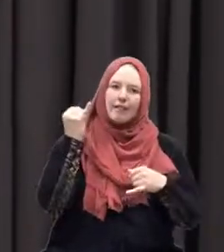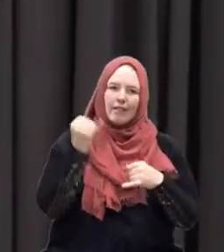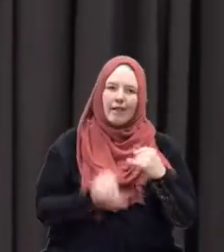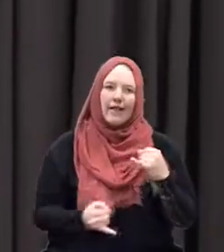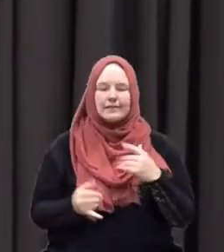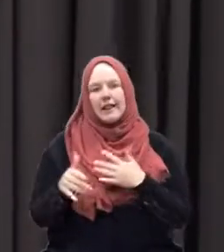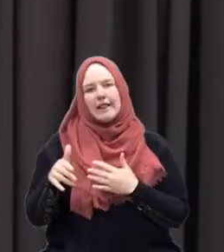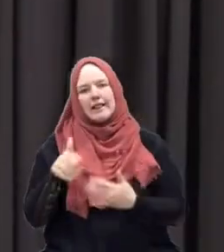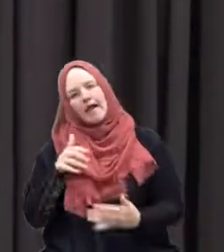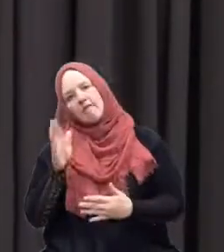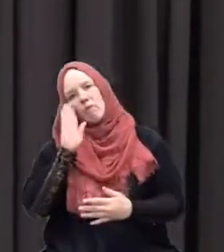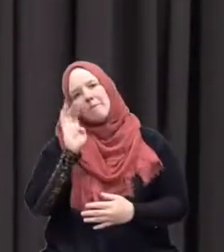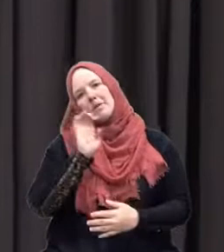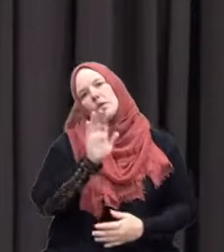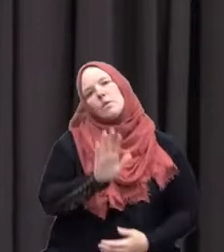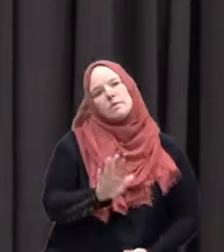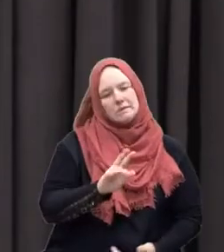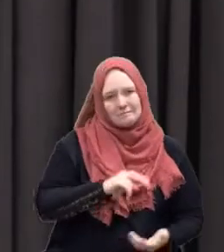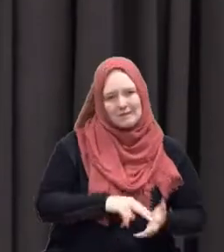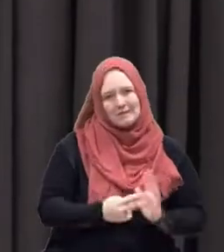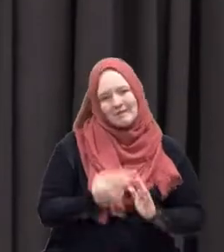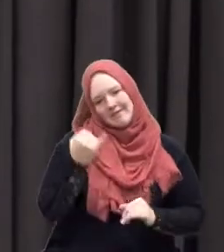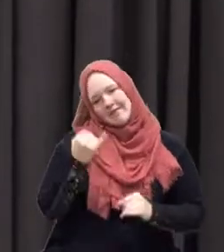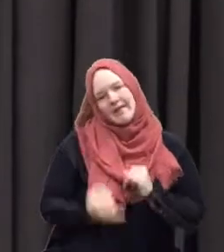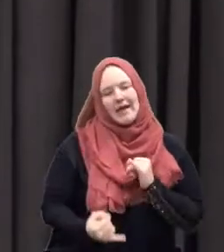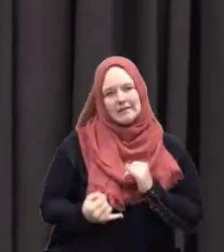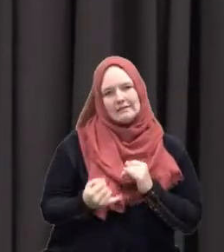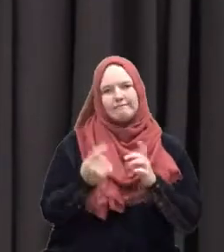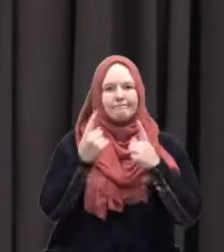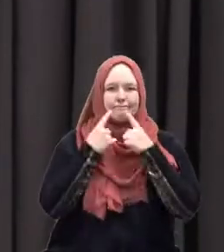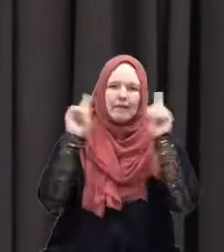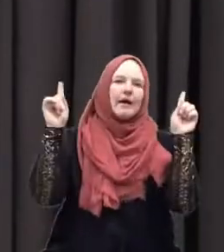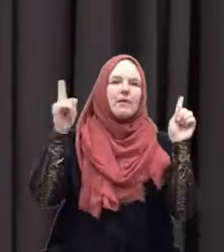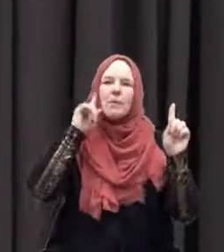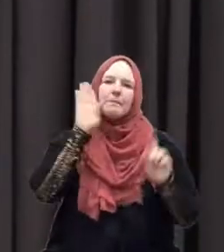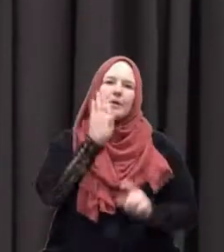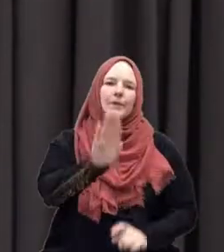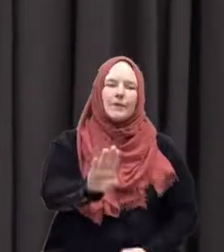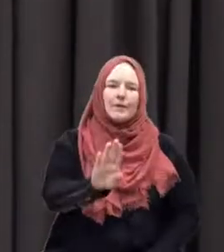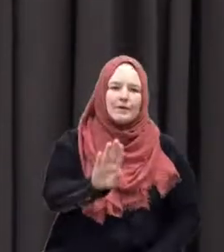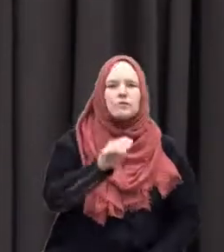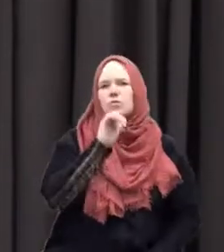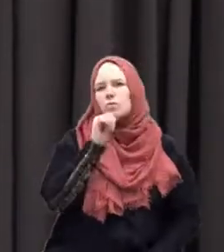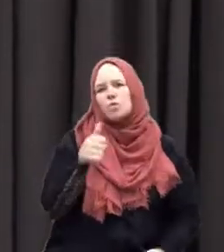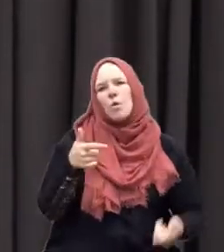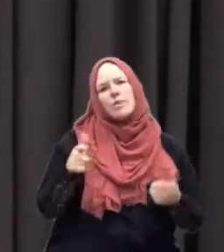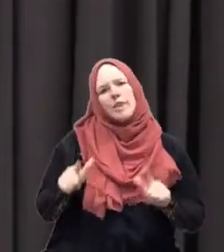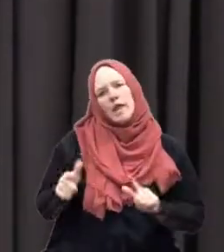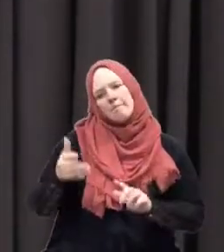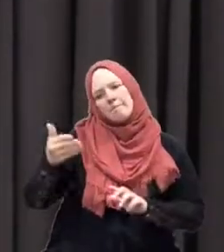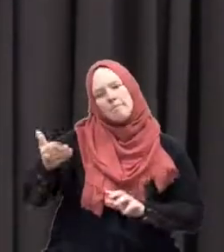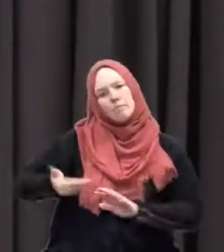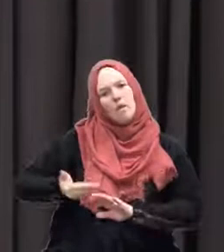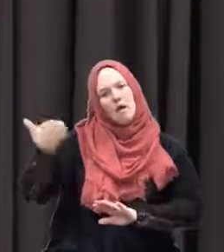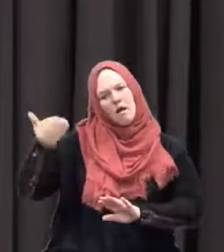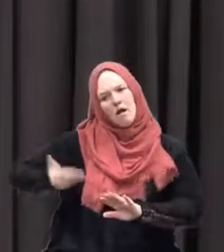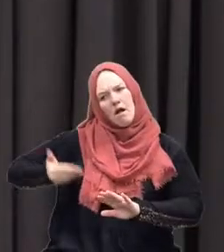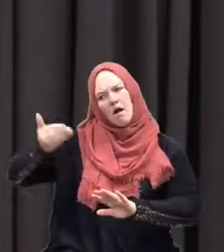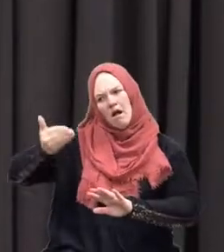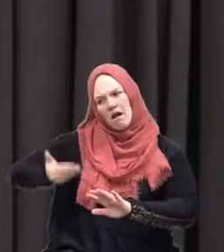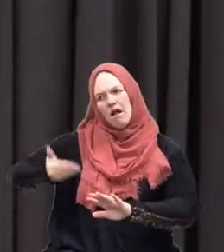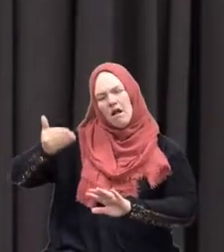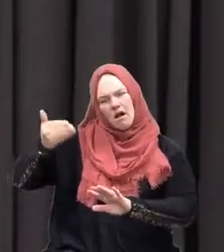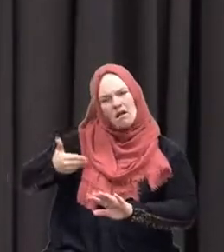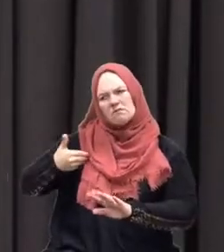last laugh will be yours. So don't let the current or previous